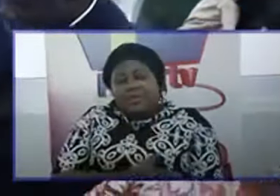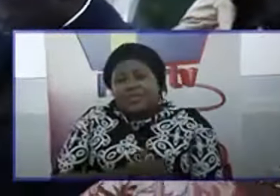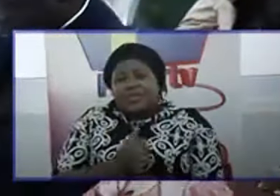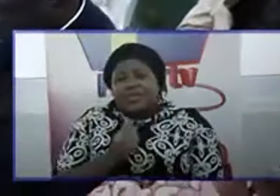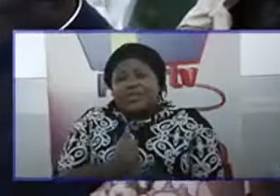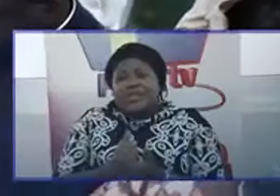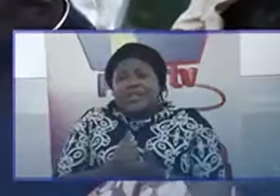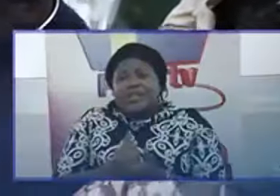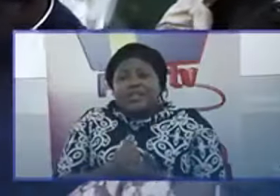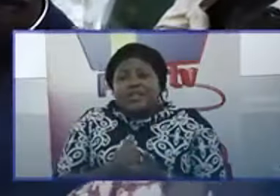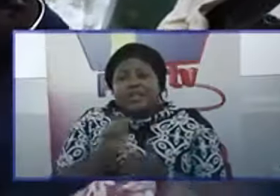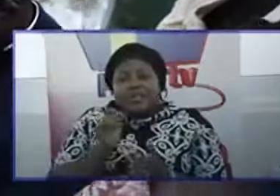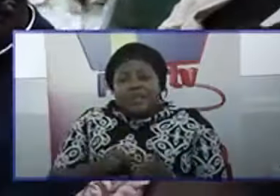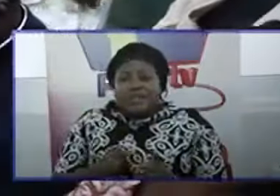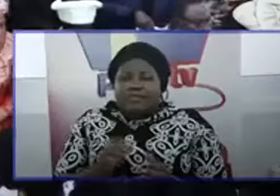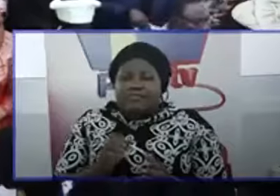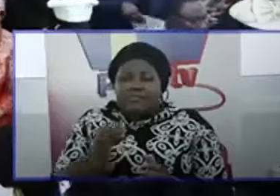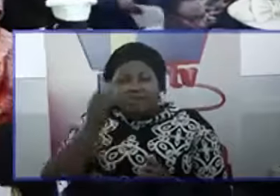the opportunity that we have.